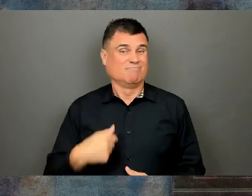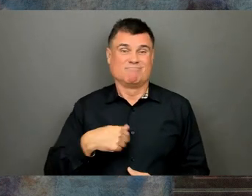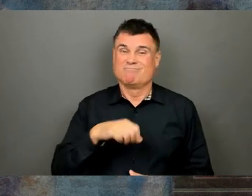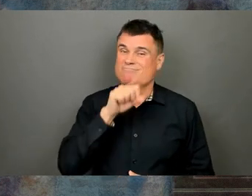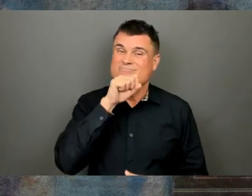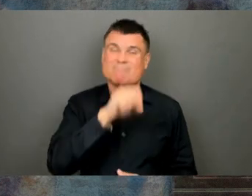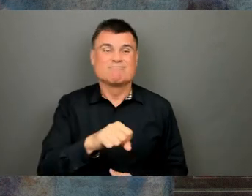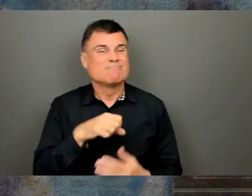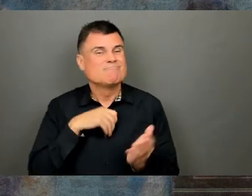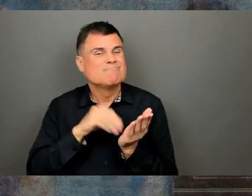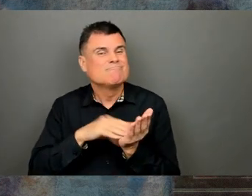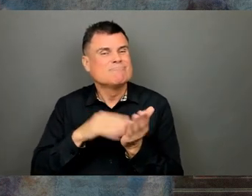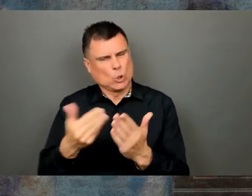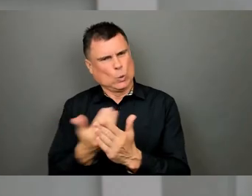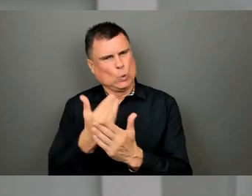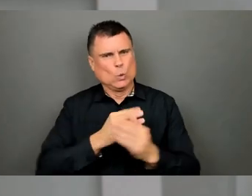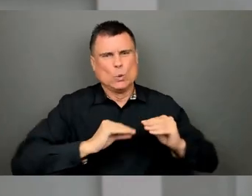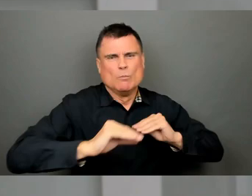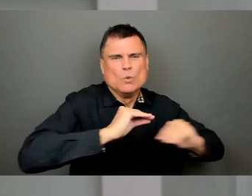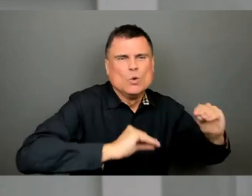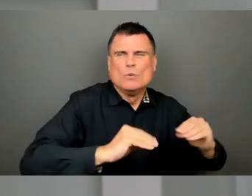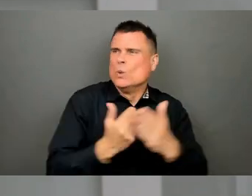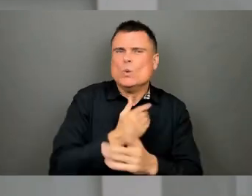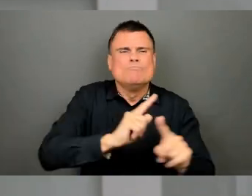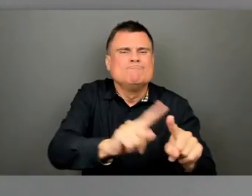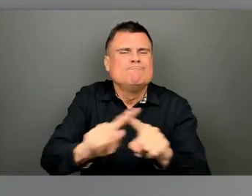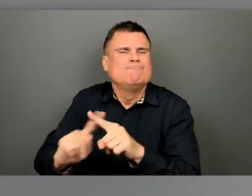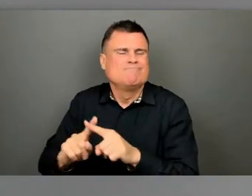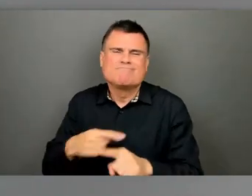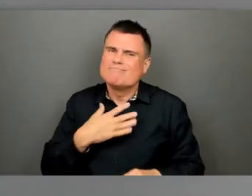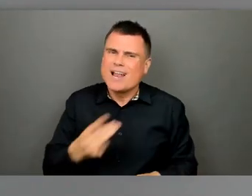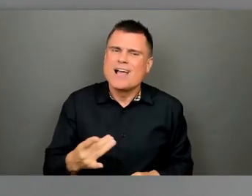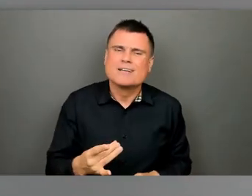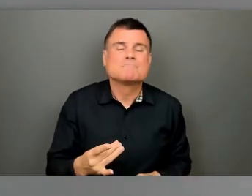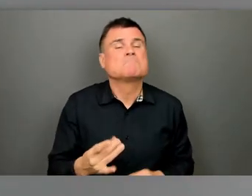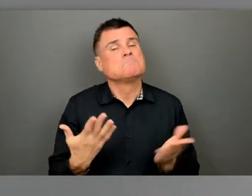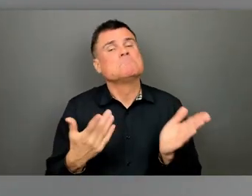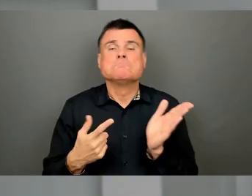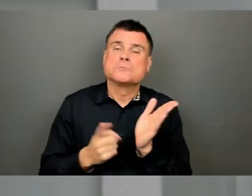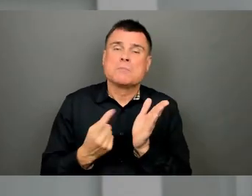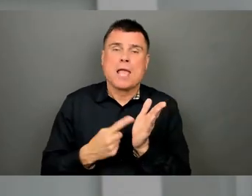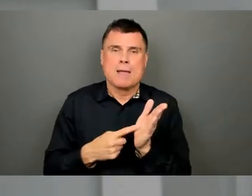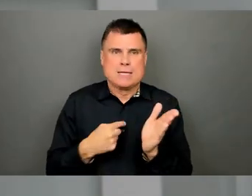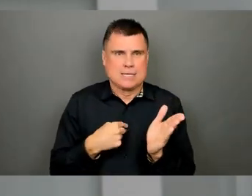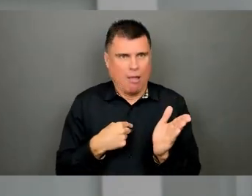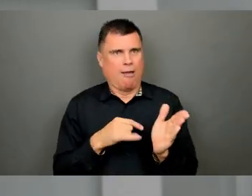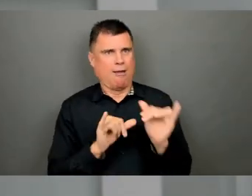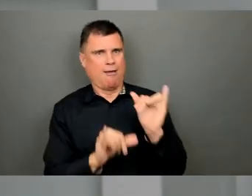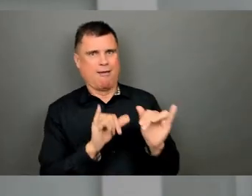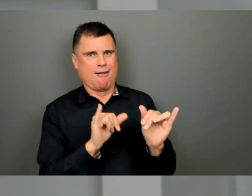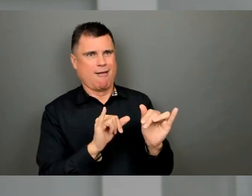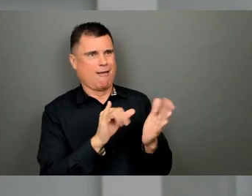You get to learn like new moves and like learn something different. Sometimes you get high energy, like say